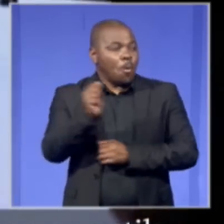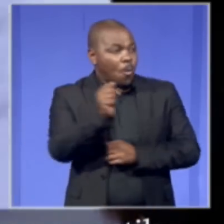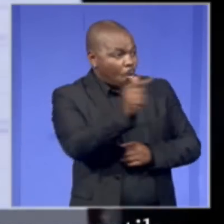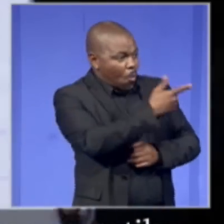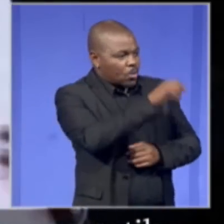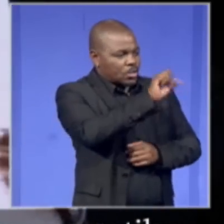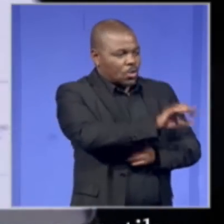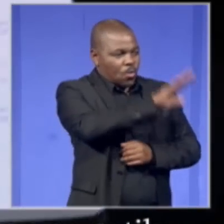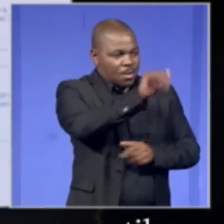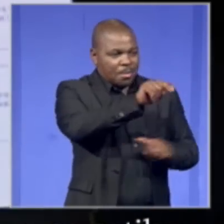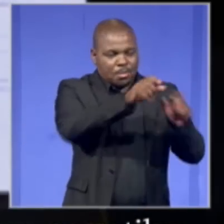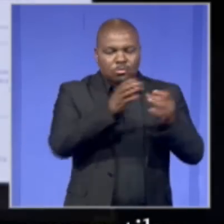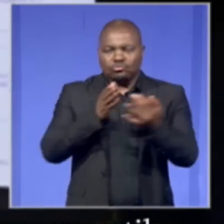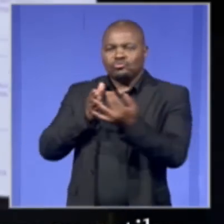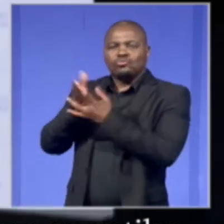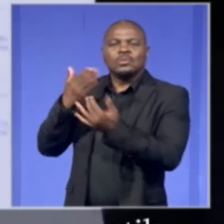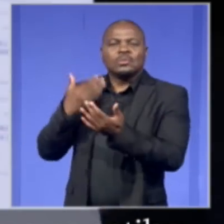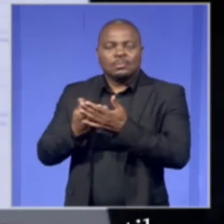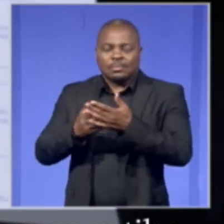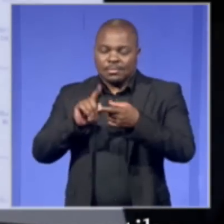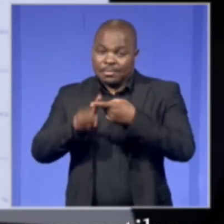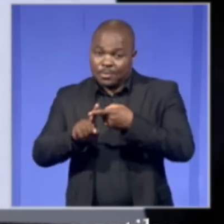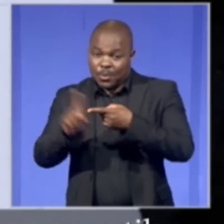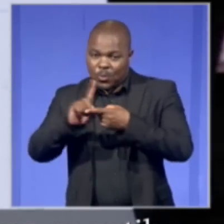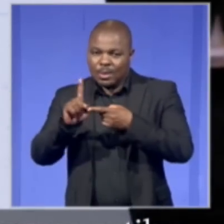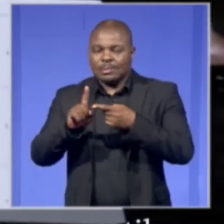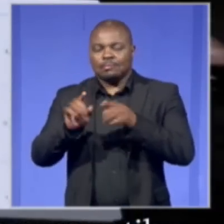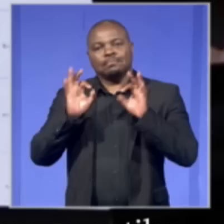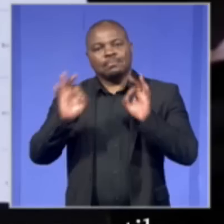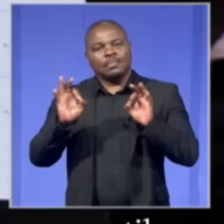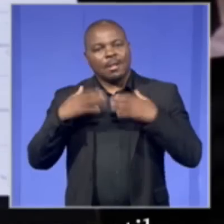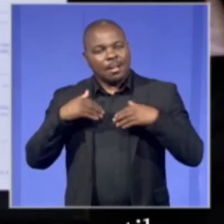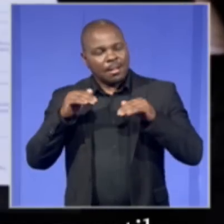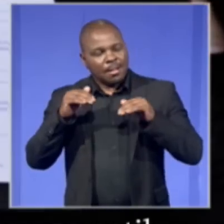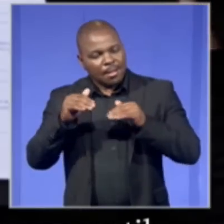Africans to decent health care and quality education.